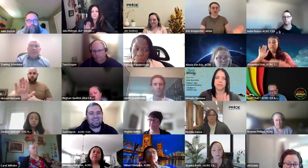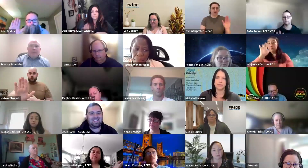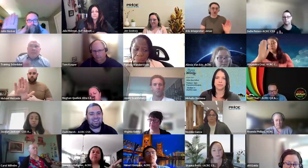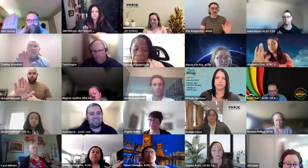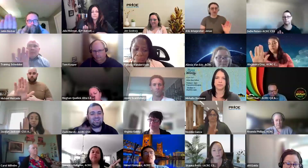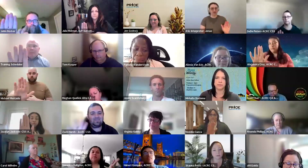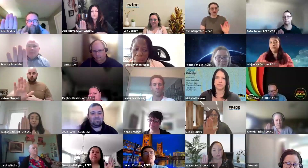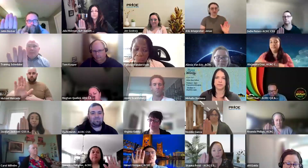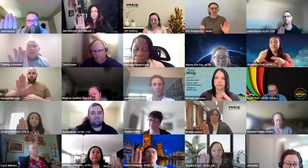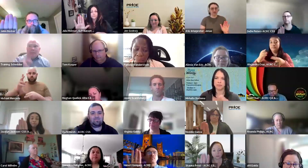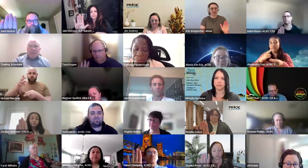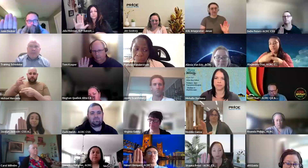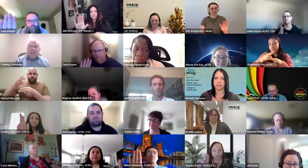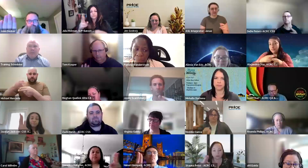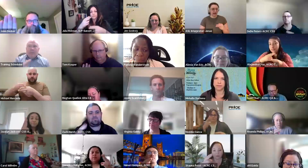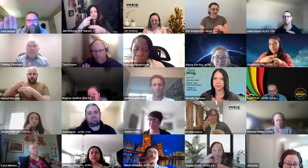So your